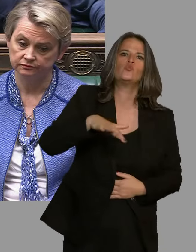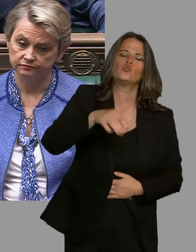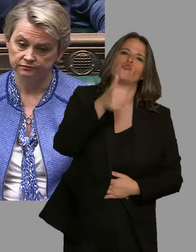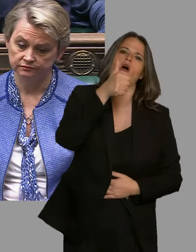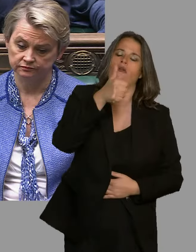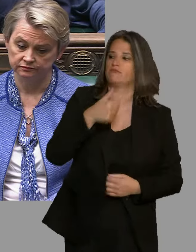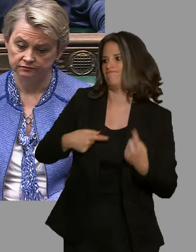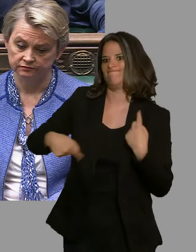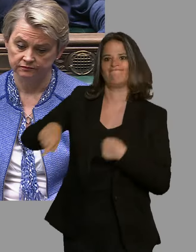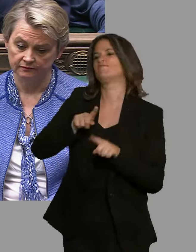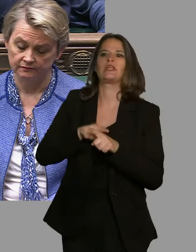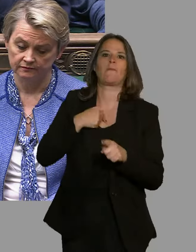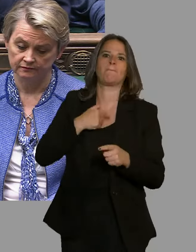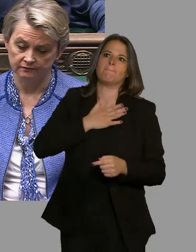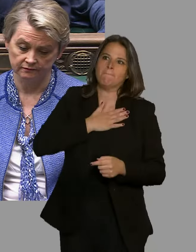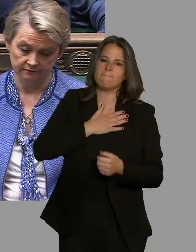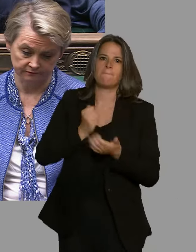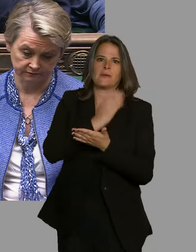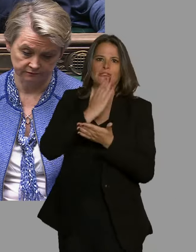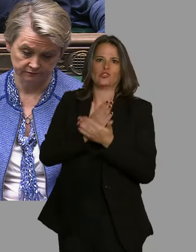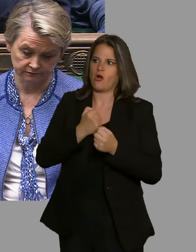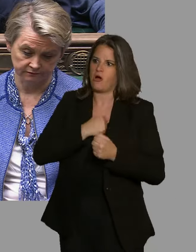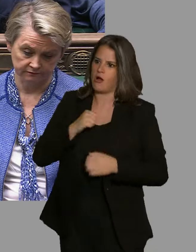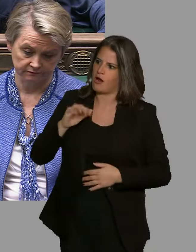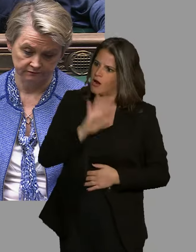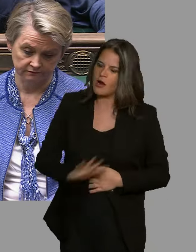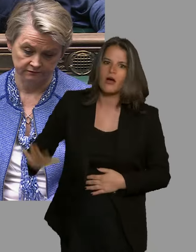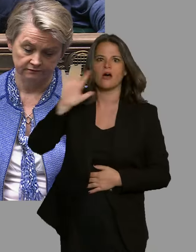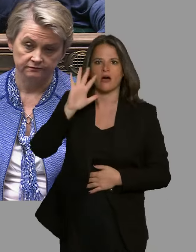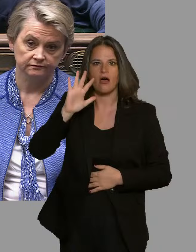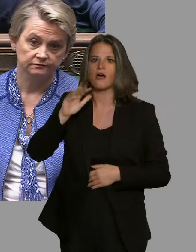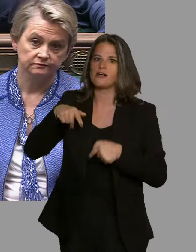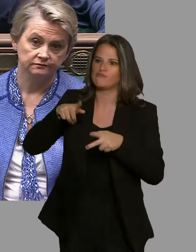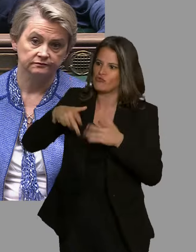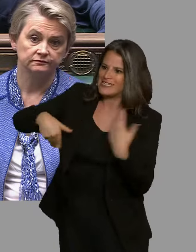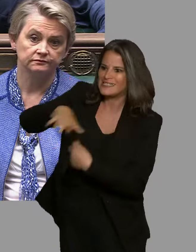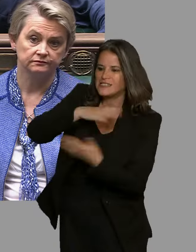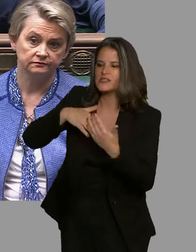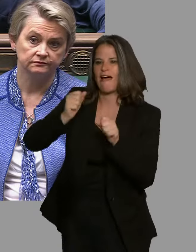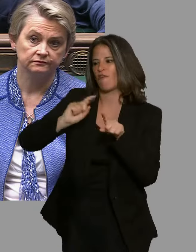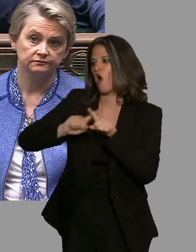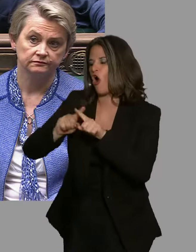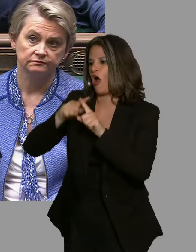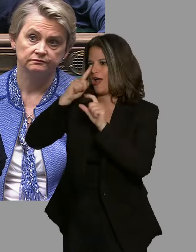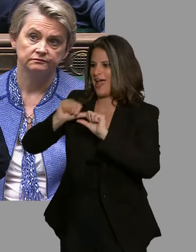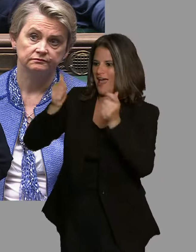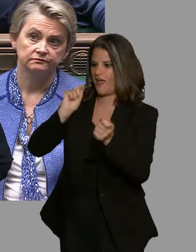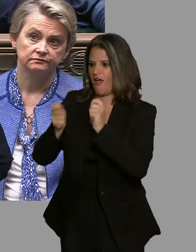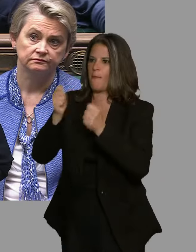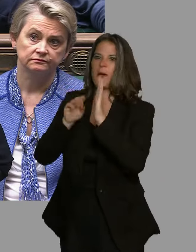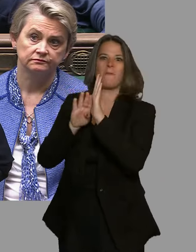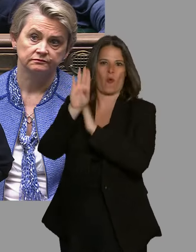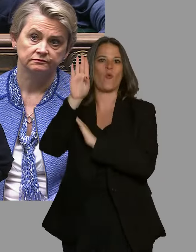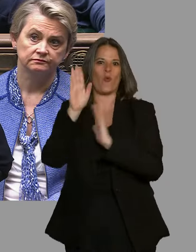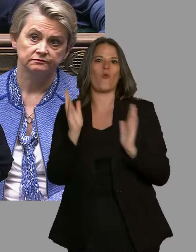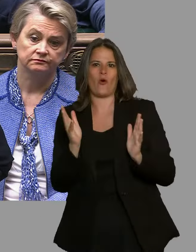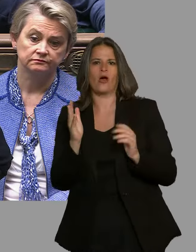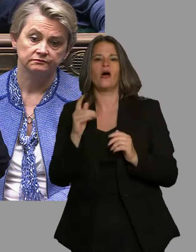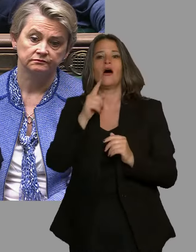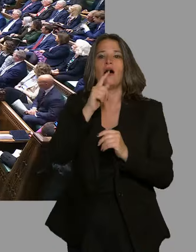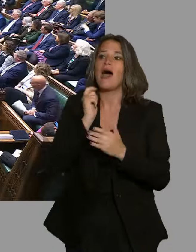individual cases, and communities can use the planning system to allow for a change of use of their properties. And I will make sure that he gets the meeting that